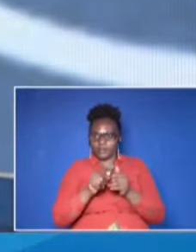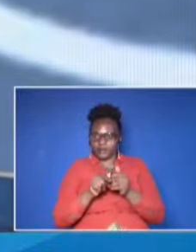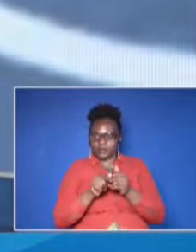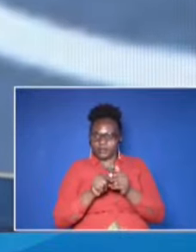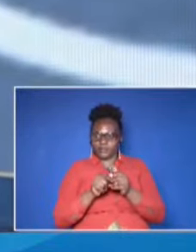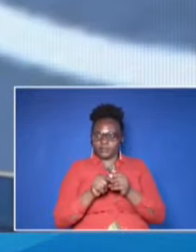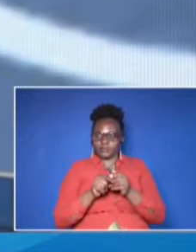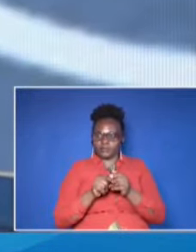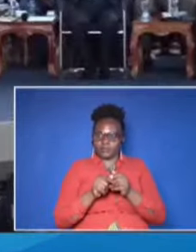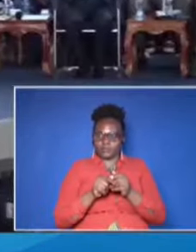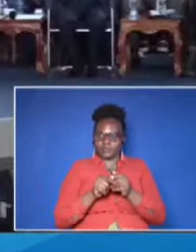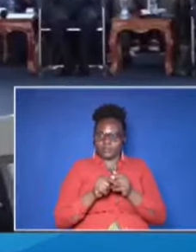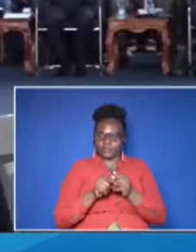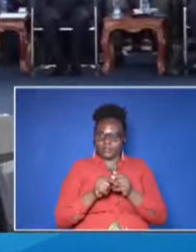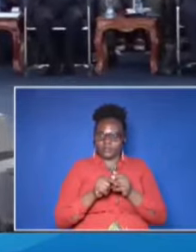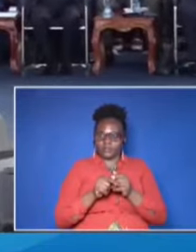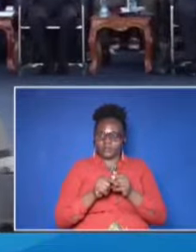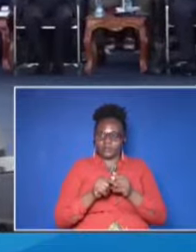this